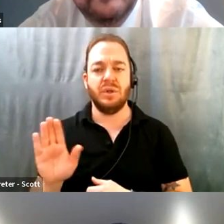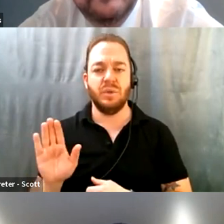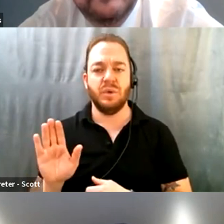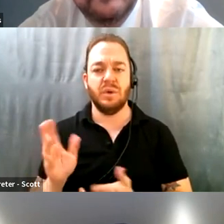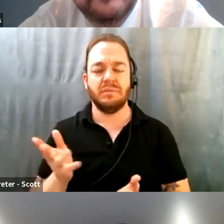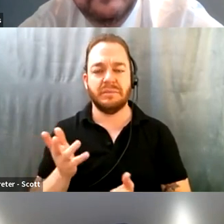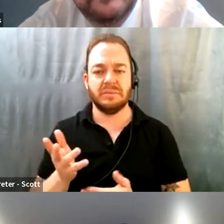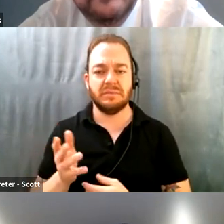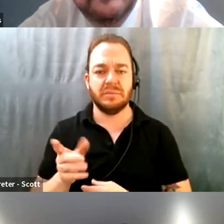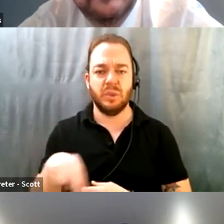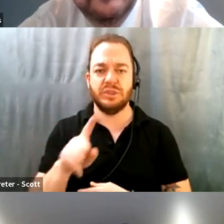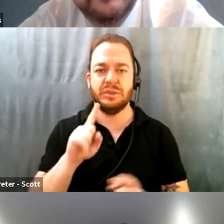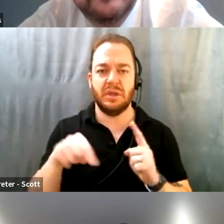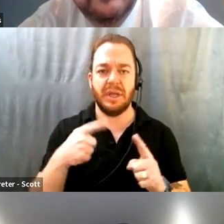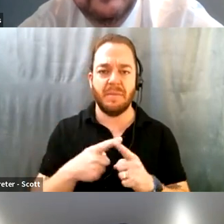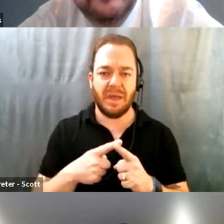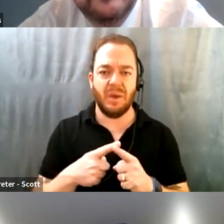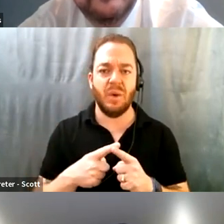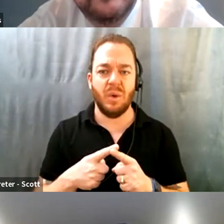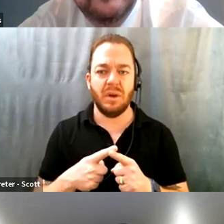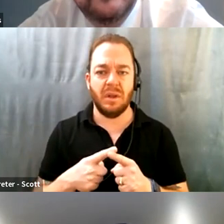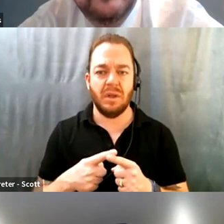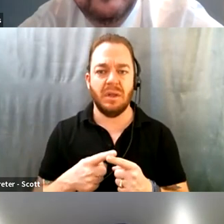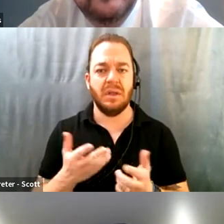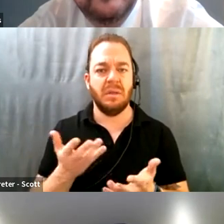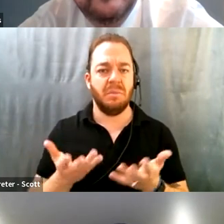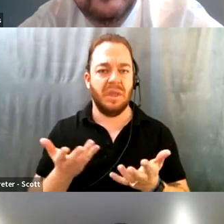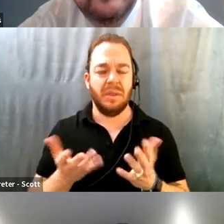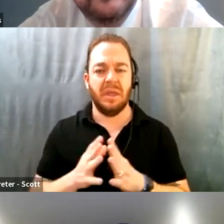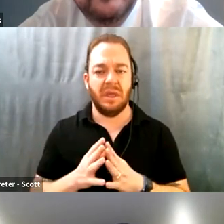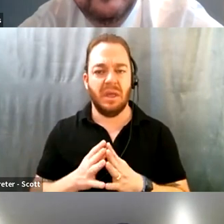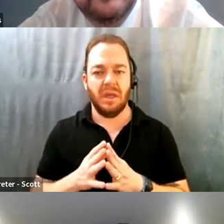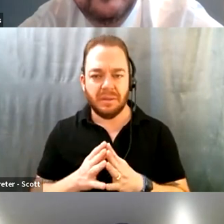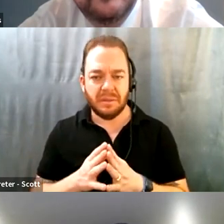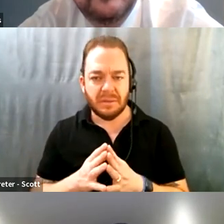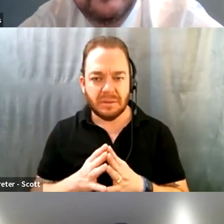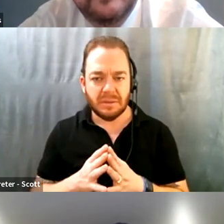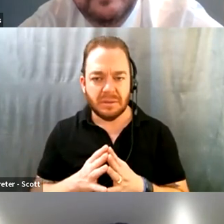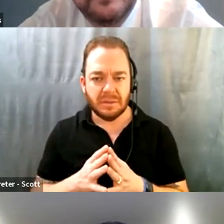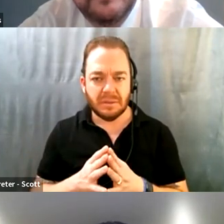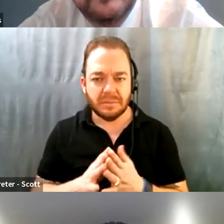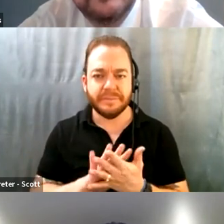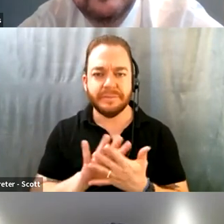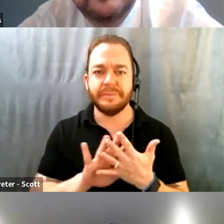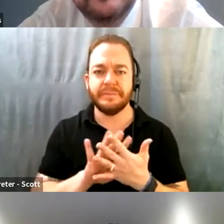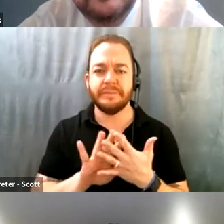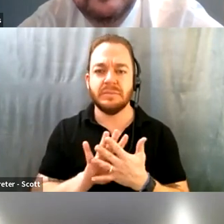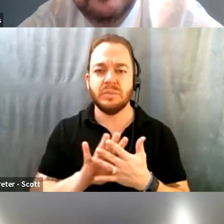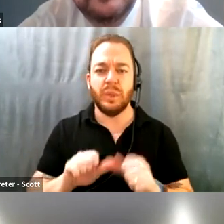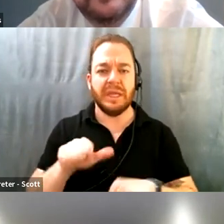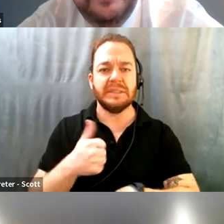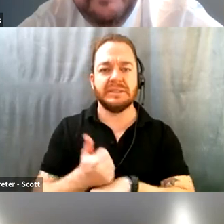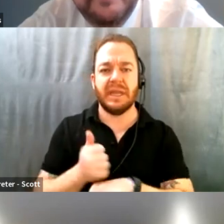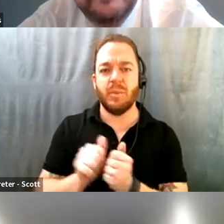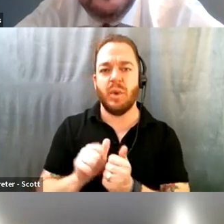what you were just talking about there would be good to maybe just plug in a bit more. So maybe we can set that up with Luke